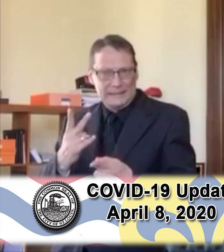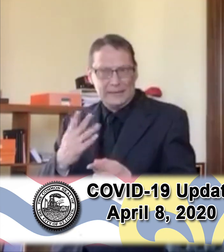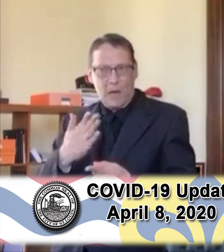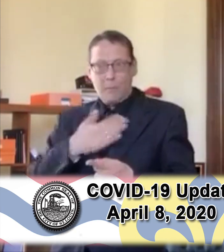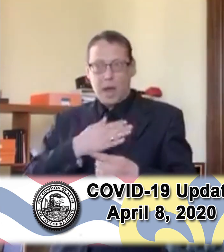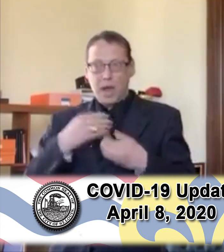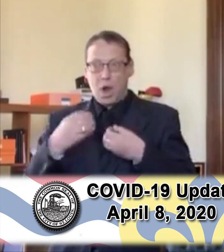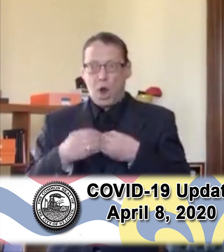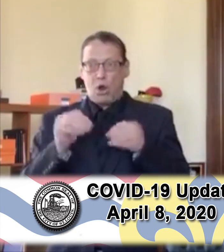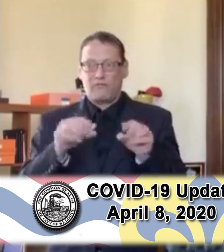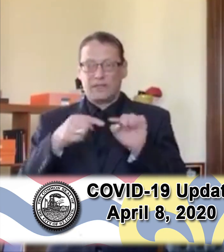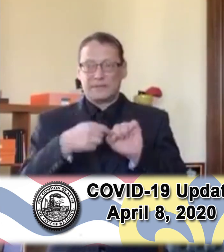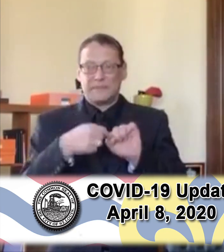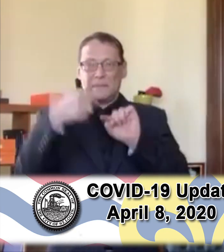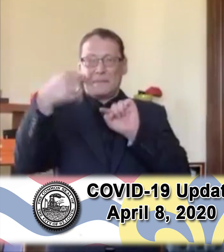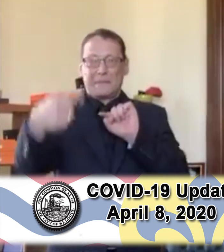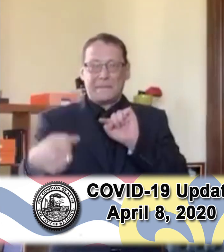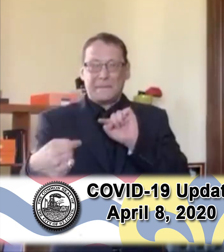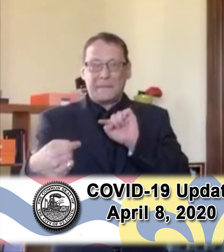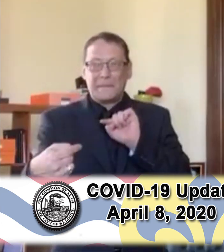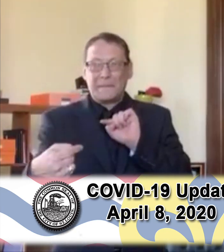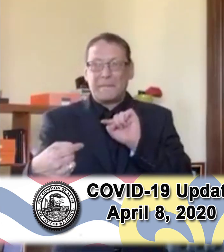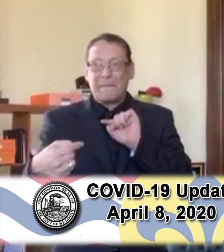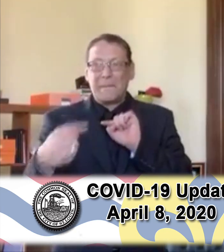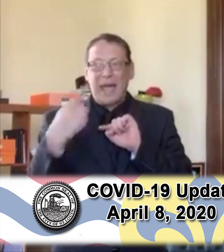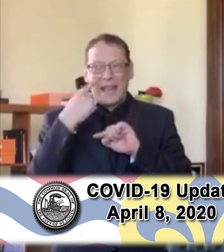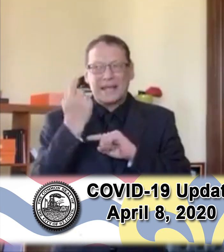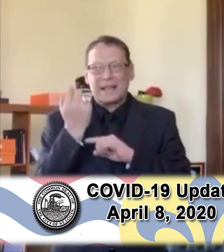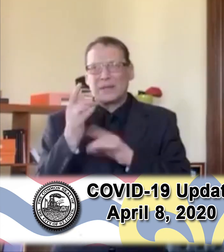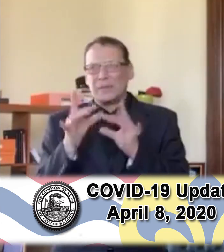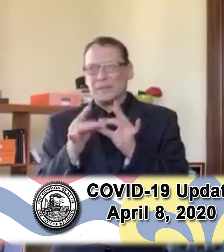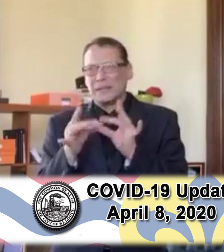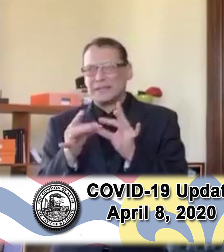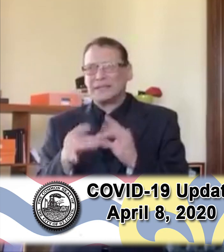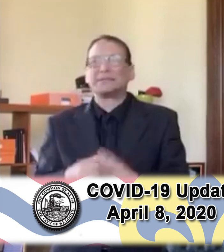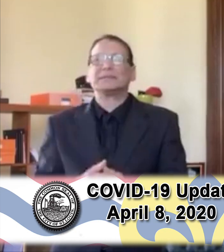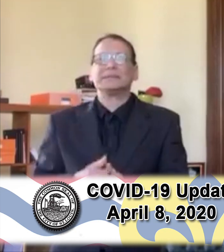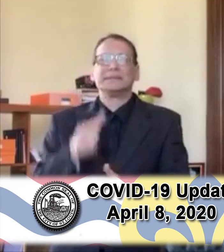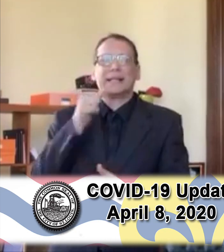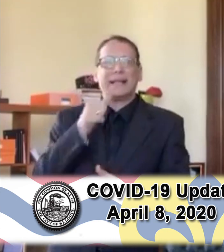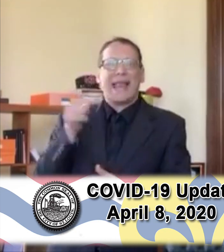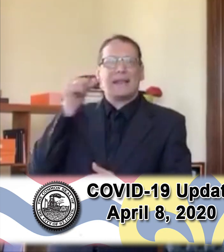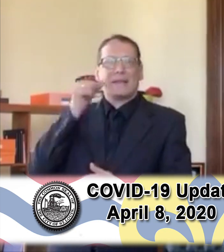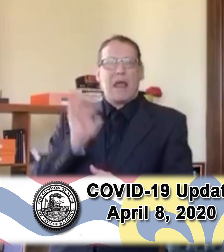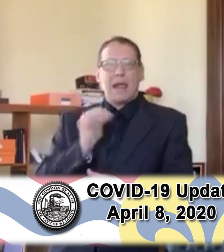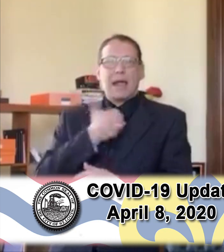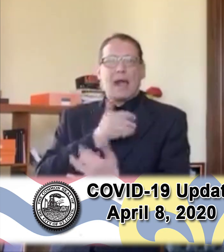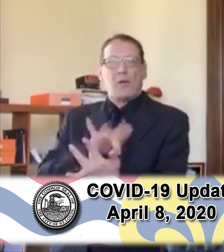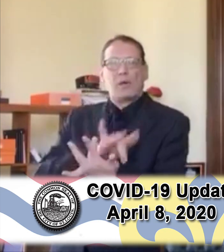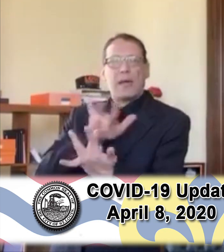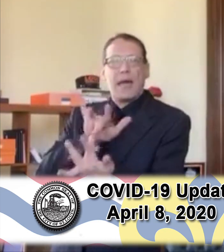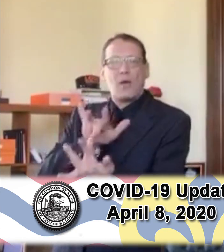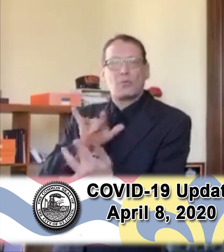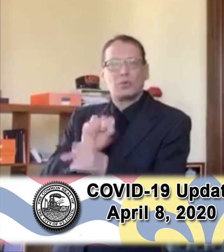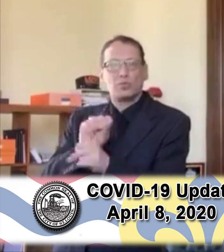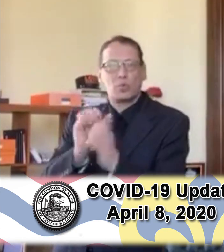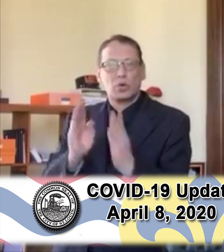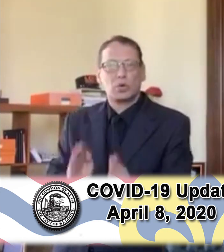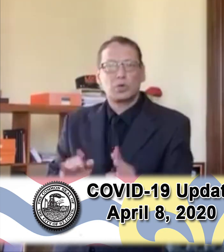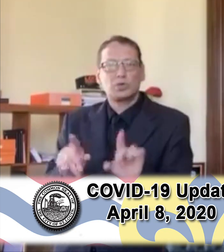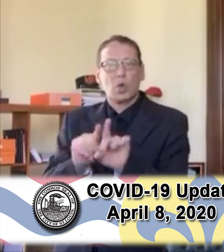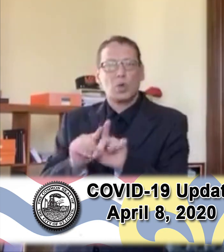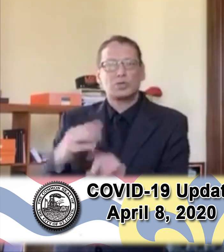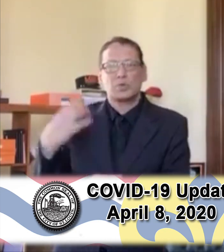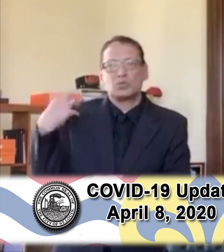my office here. I think there's a little messaging going on there. Yesterday we sent our outreach workers as well as my chief of